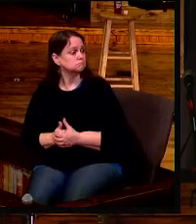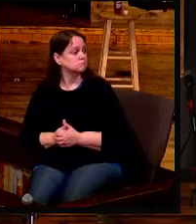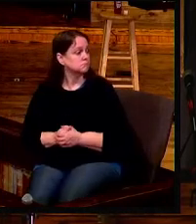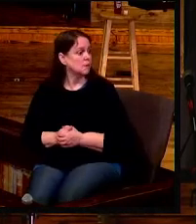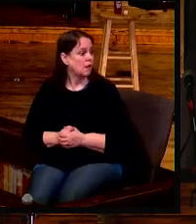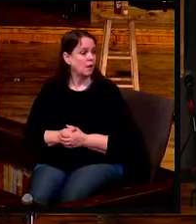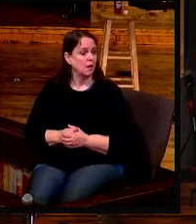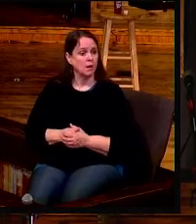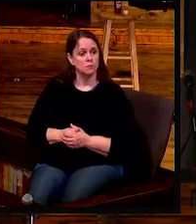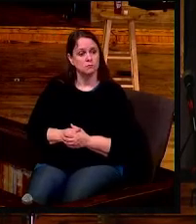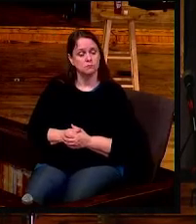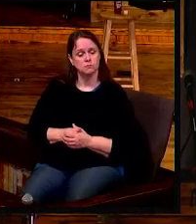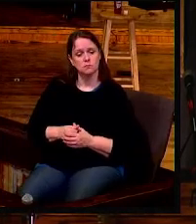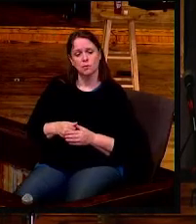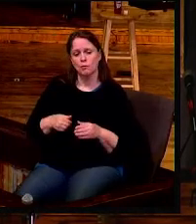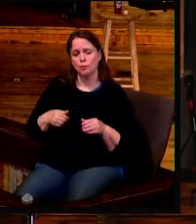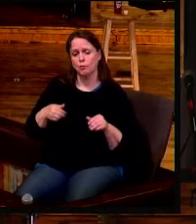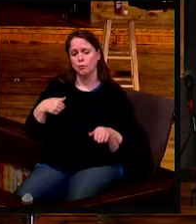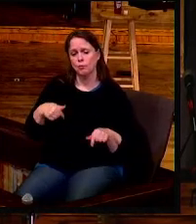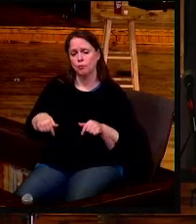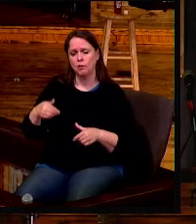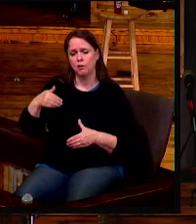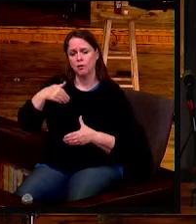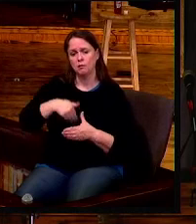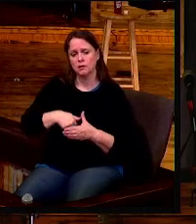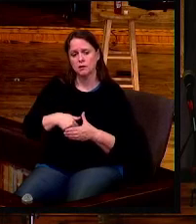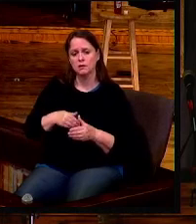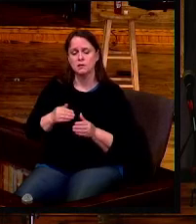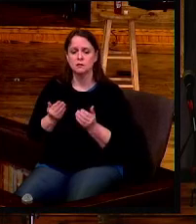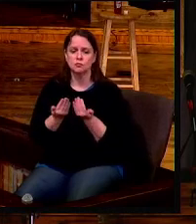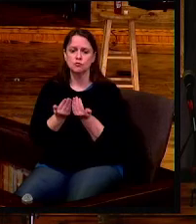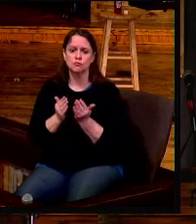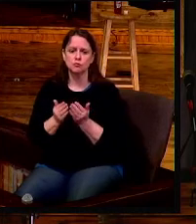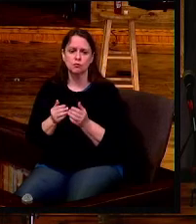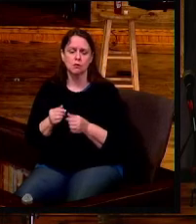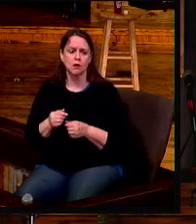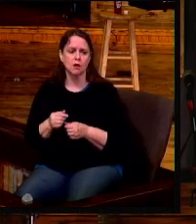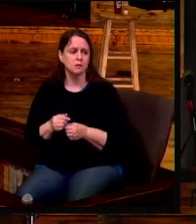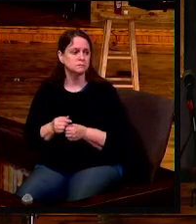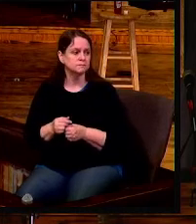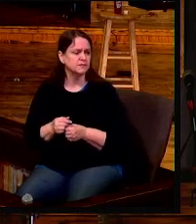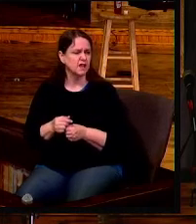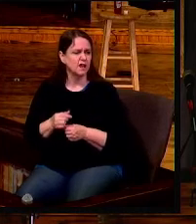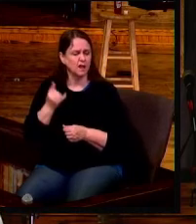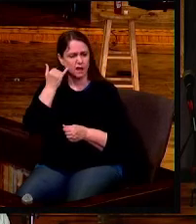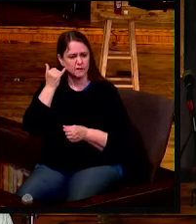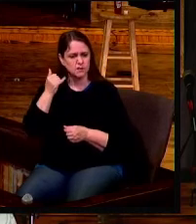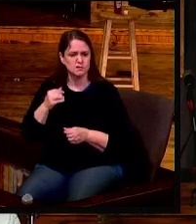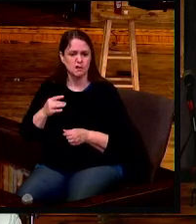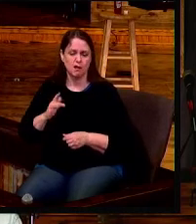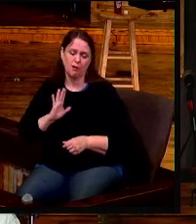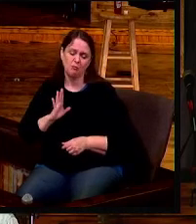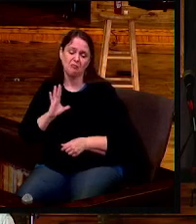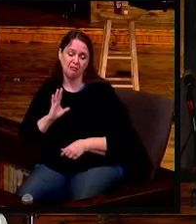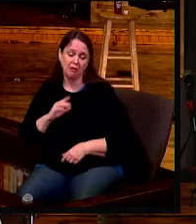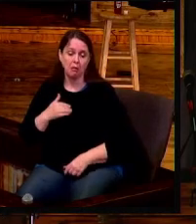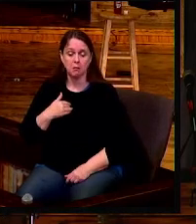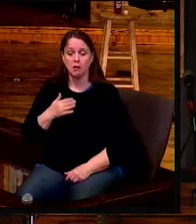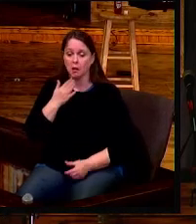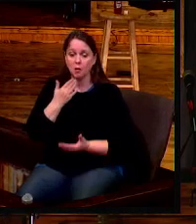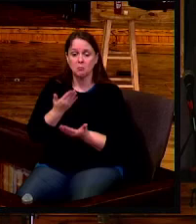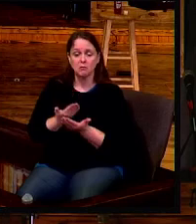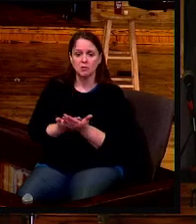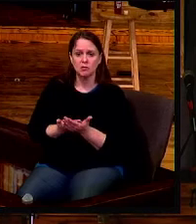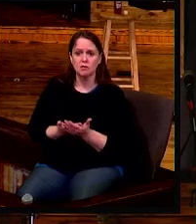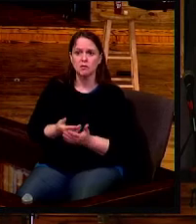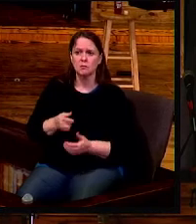walked in this door or any other church and somebody said, good morning, how are you today? And you said, I'm fine or I'm good. And deep down in